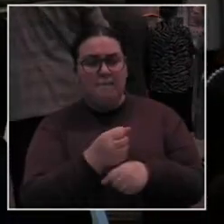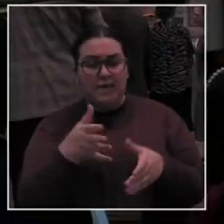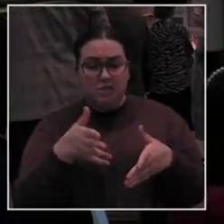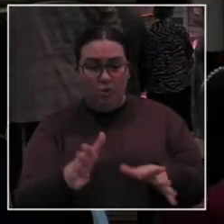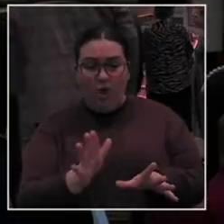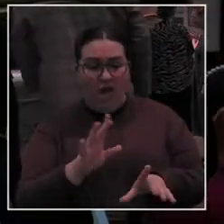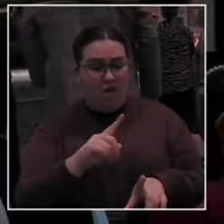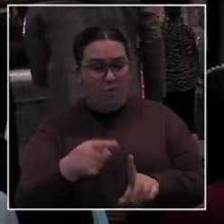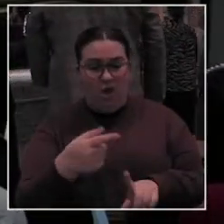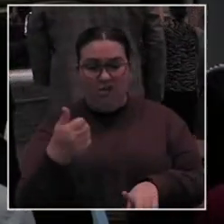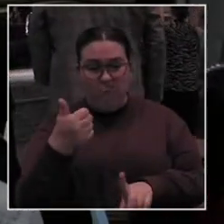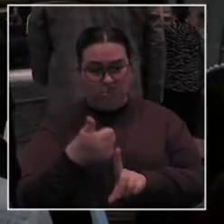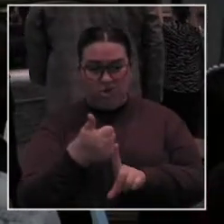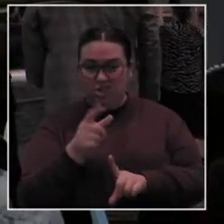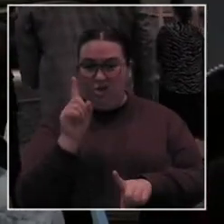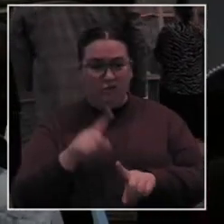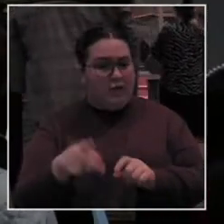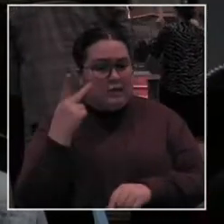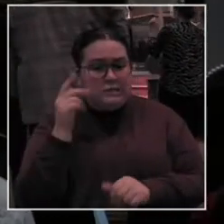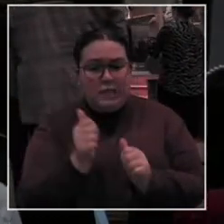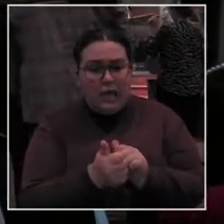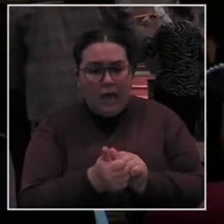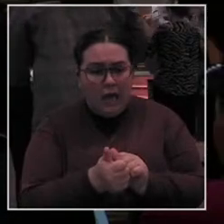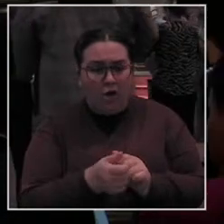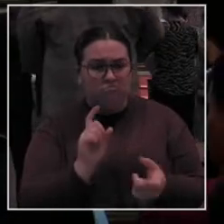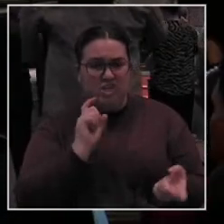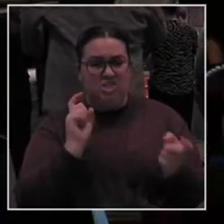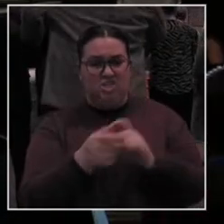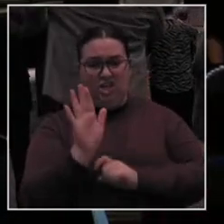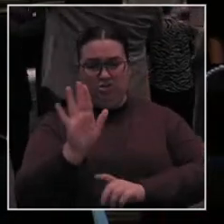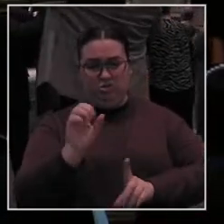out of no way. He turns your situation around.